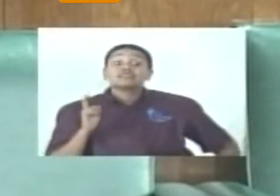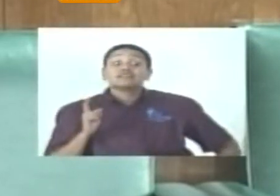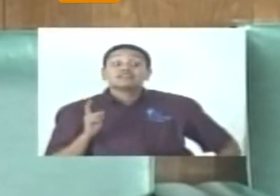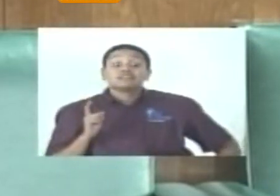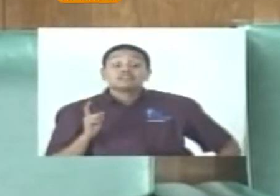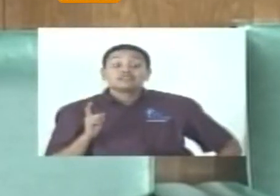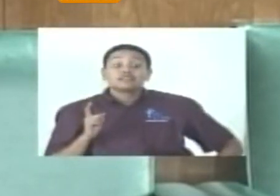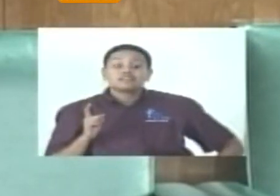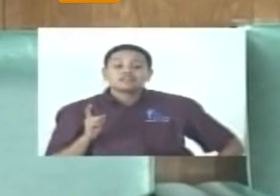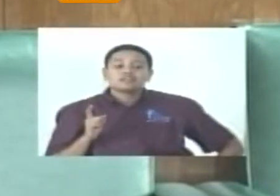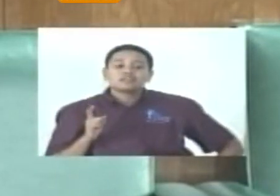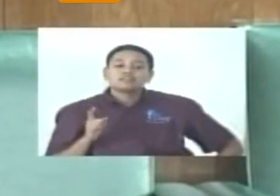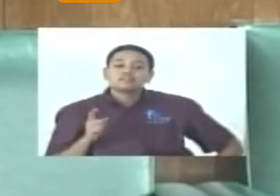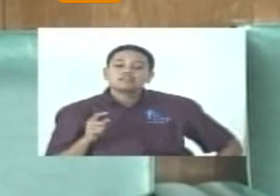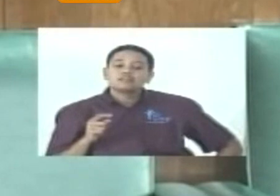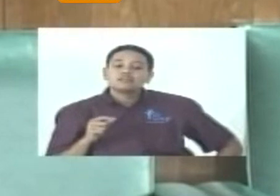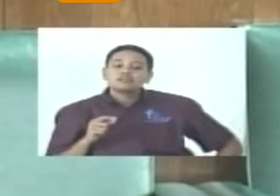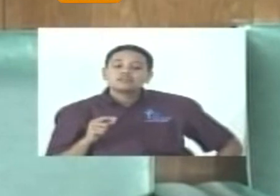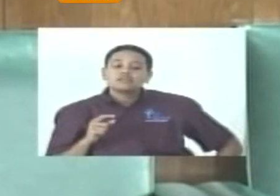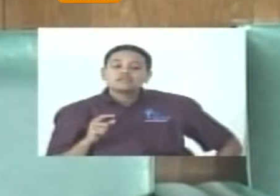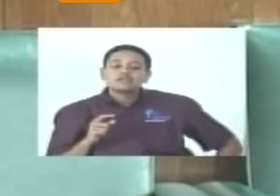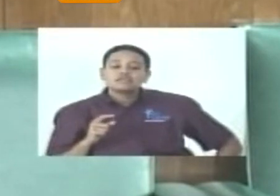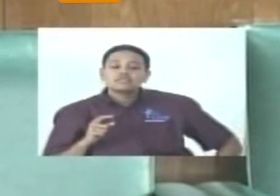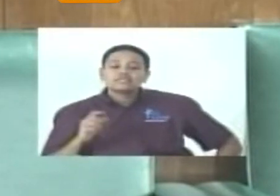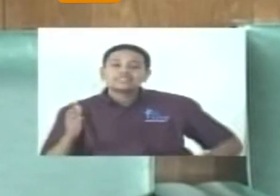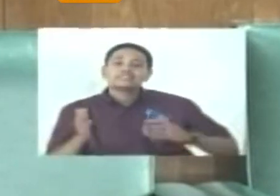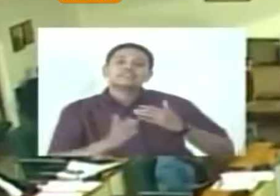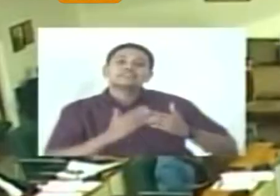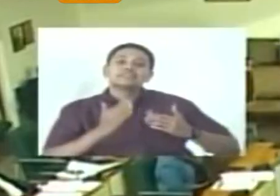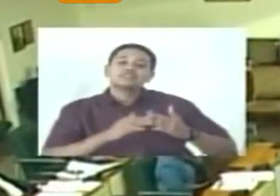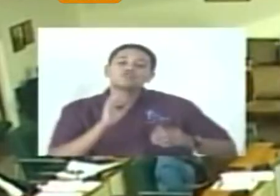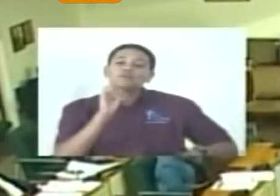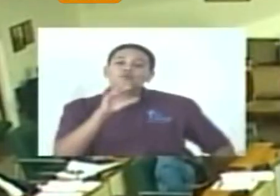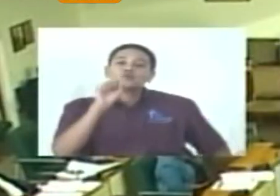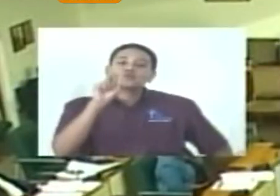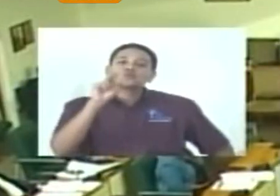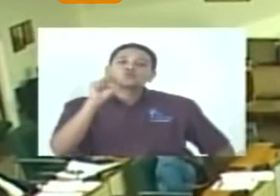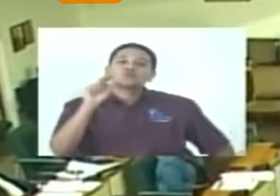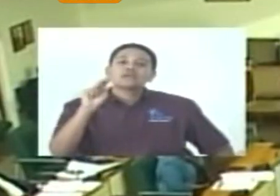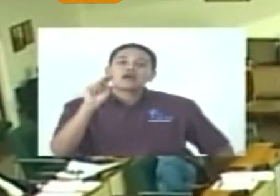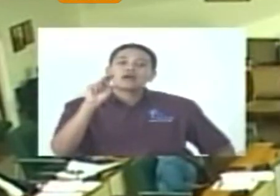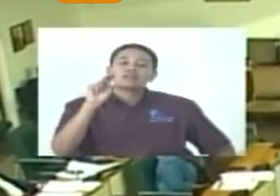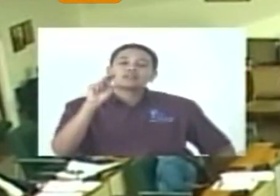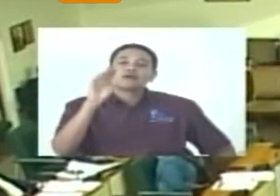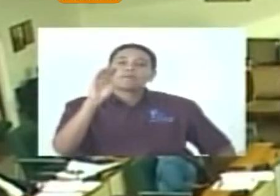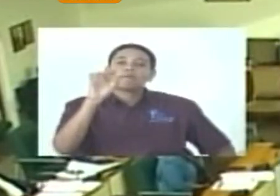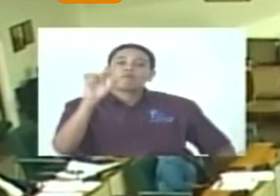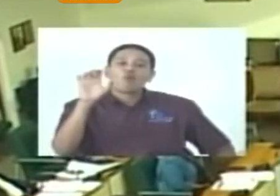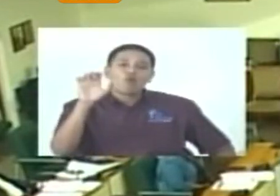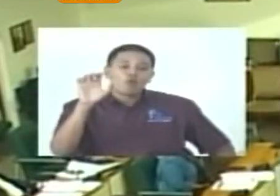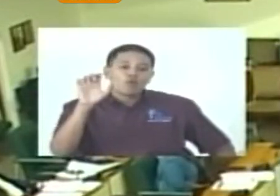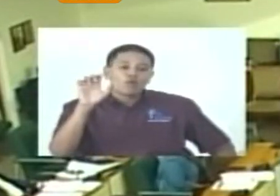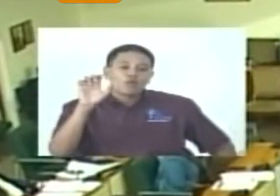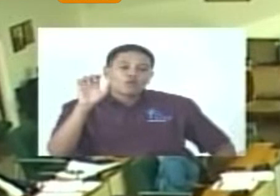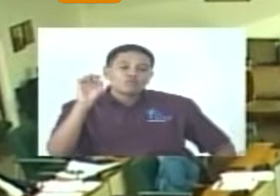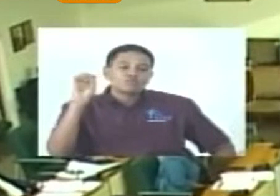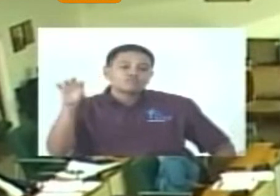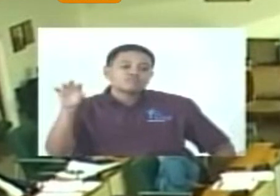President, to put Susan Bogle away. She was not a gang